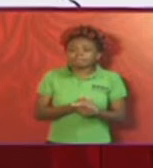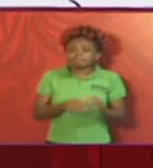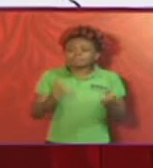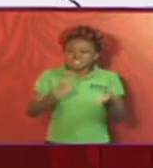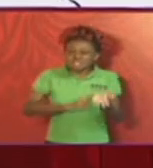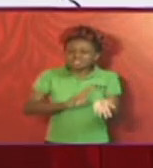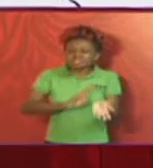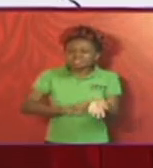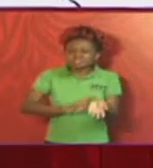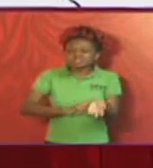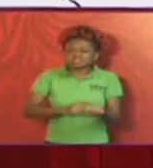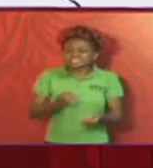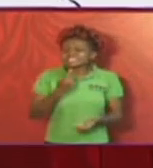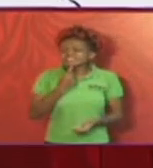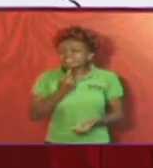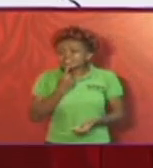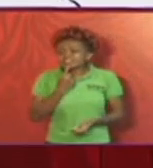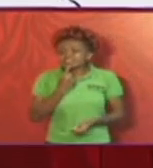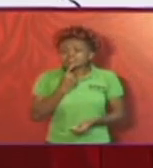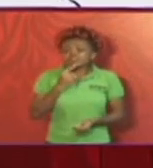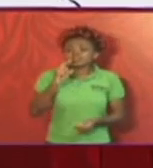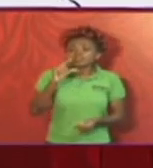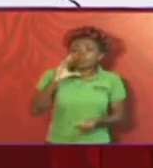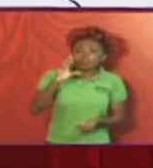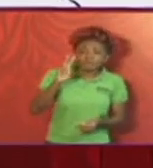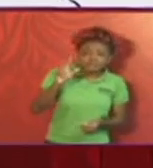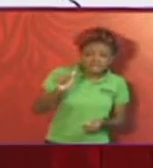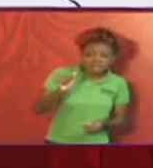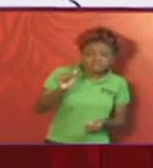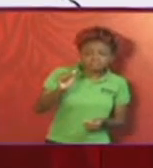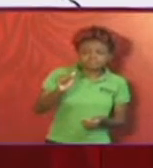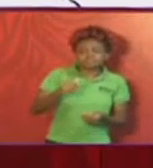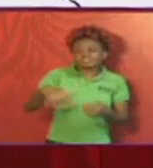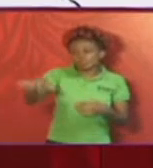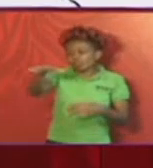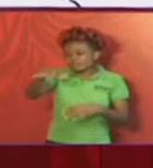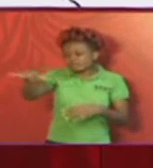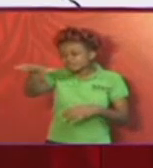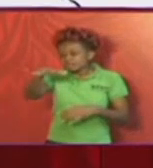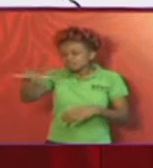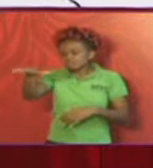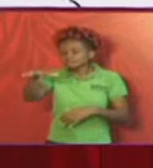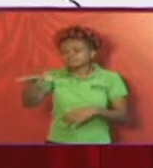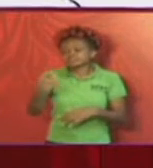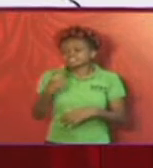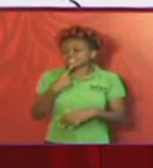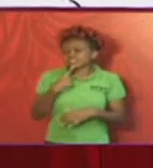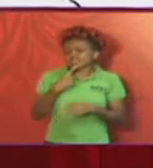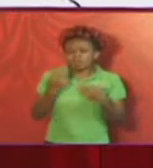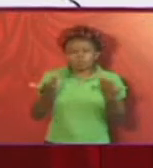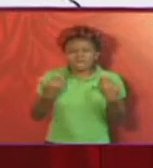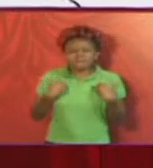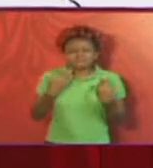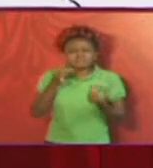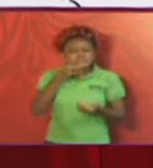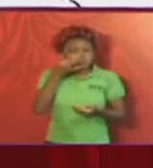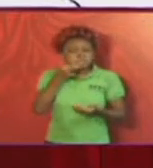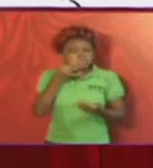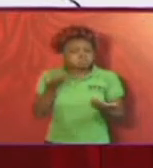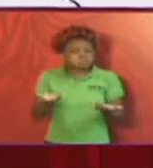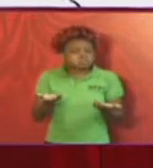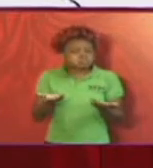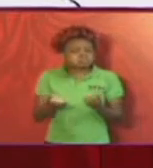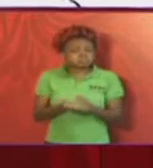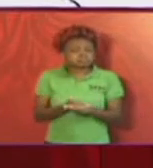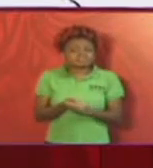are discontinuing their program where they receive food at the hospital, and they are now told that they have to go. Could you repeat?